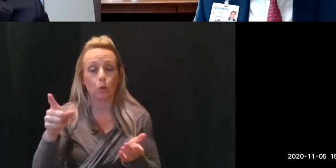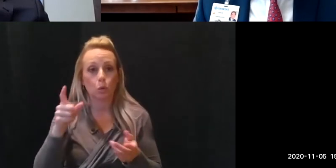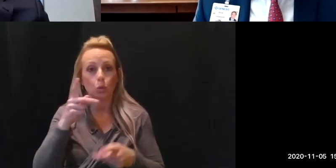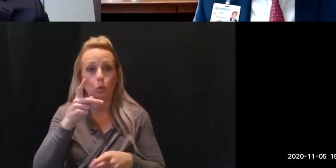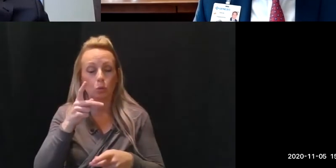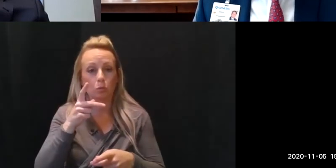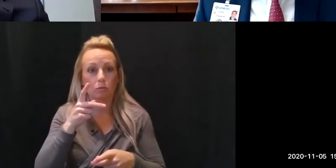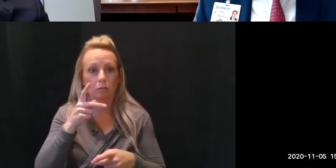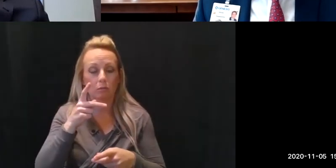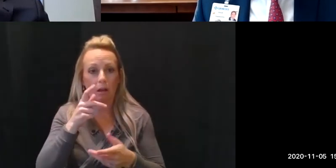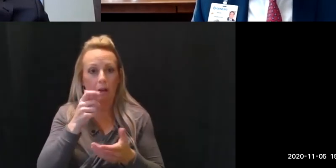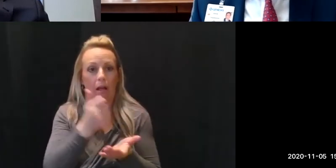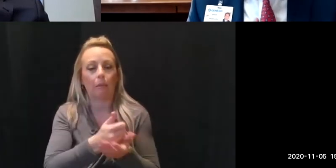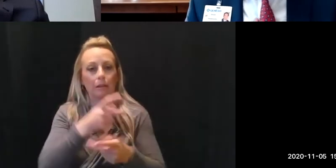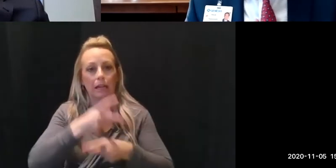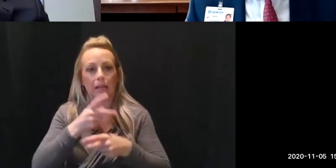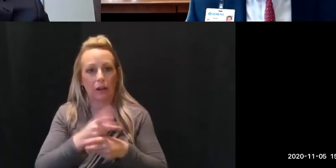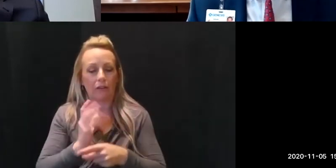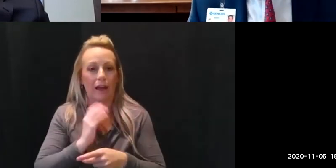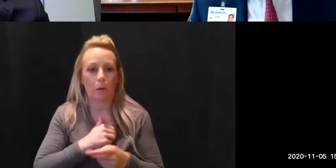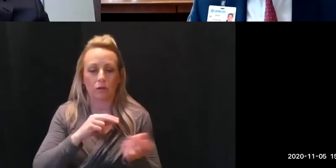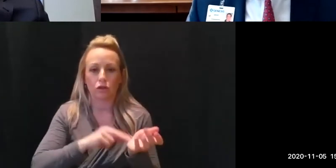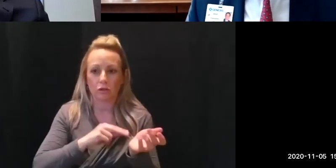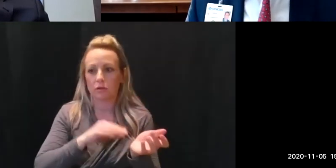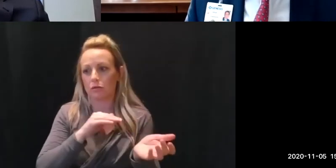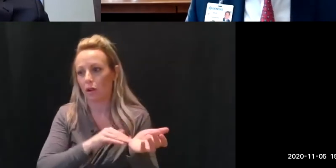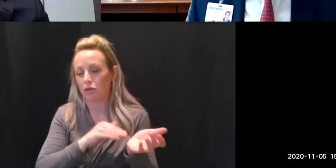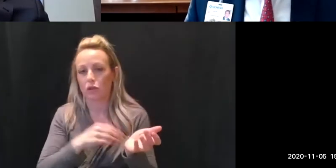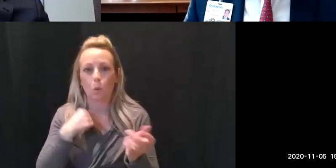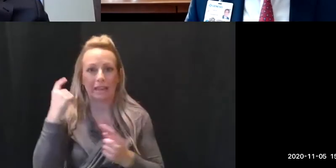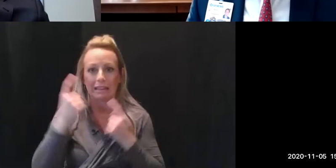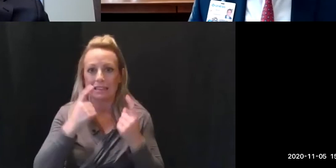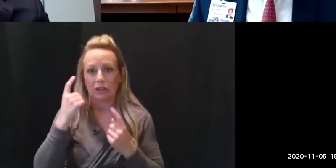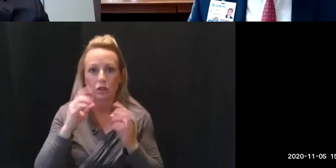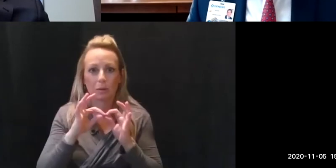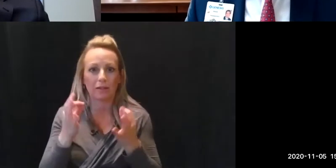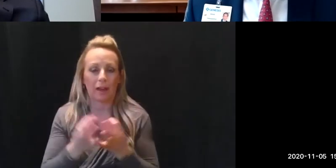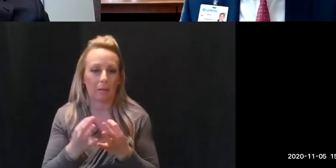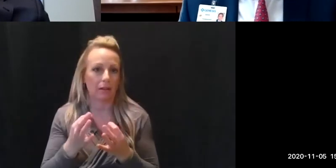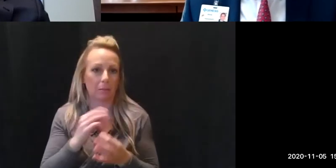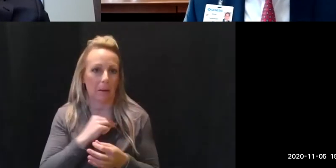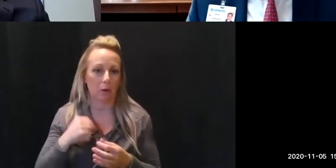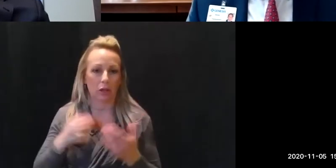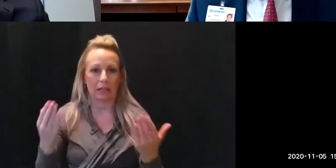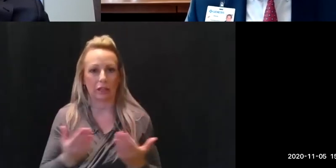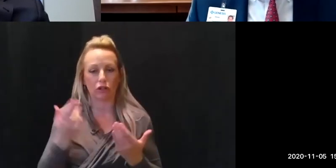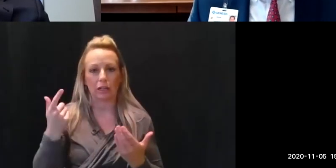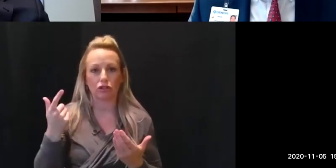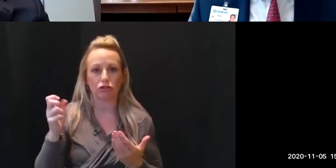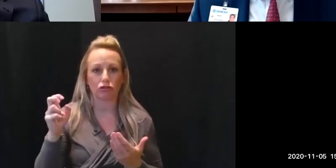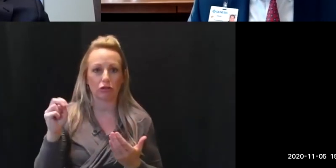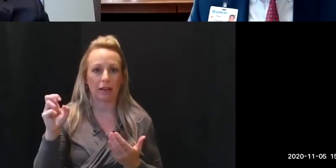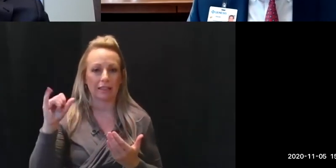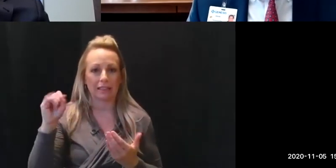our family. They are my family and my loved ones. We consider them to be a family here at Genesis, and we need your help. And how